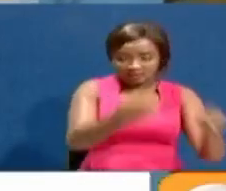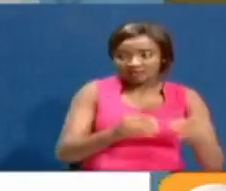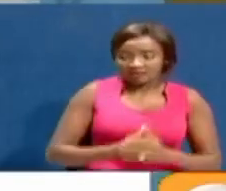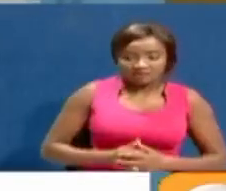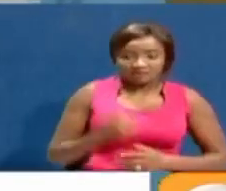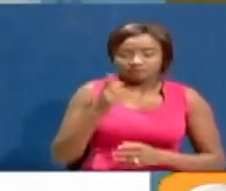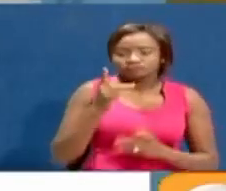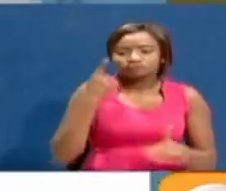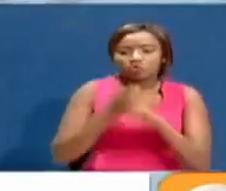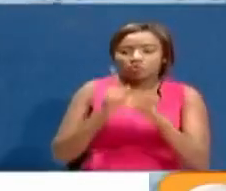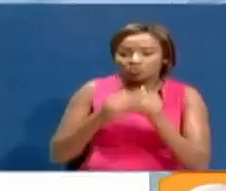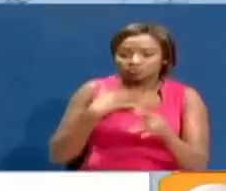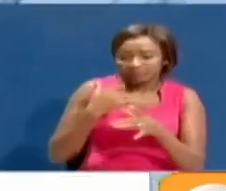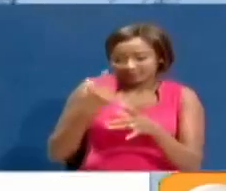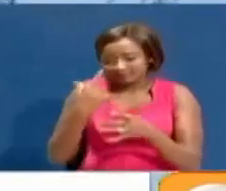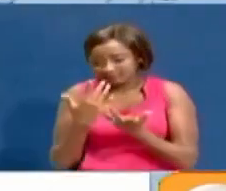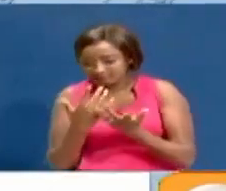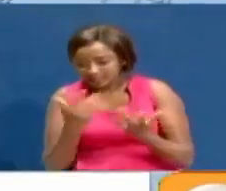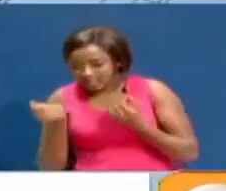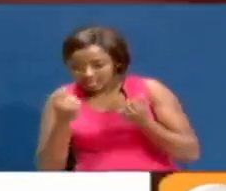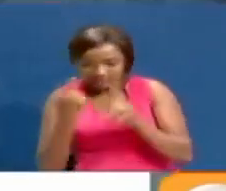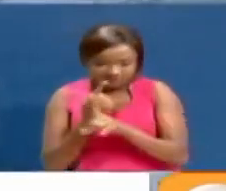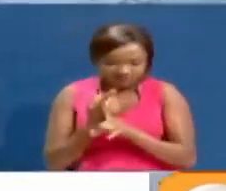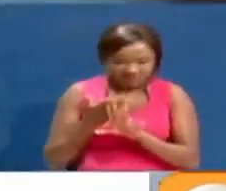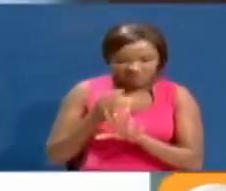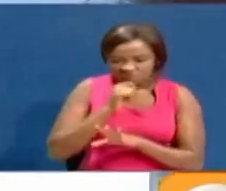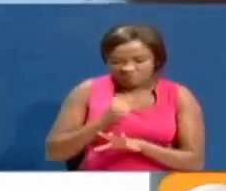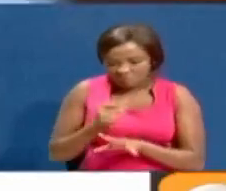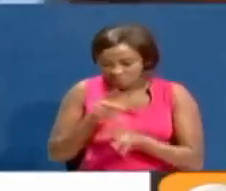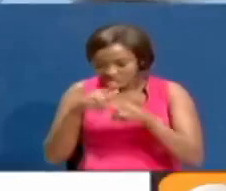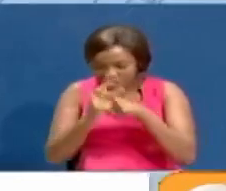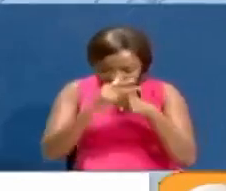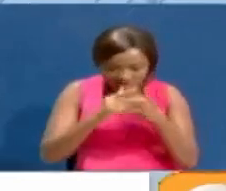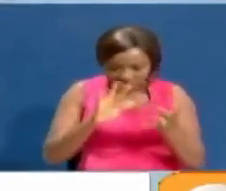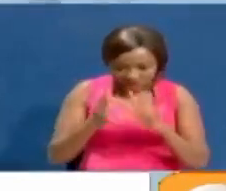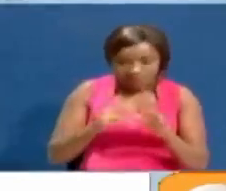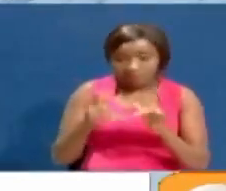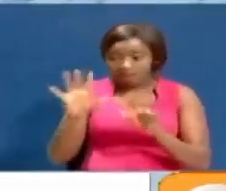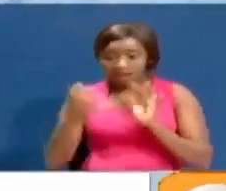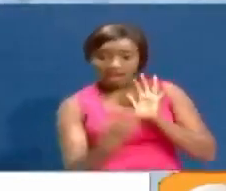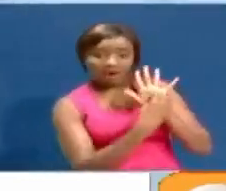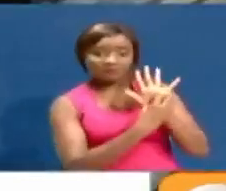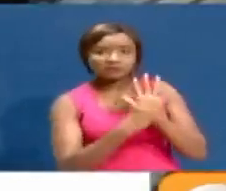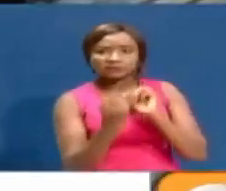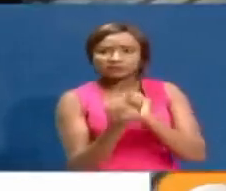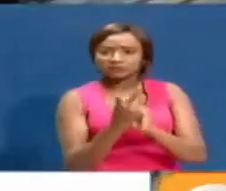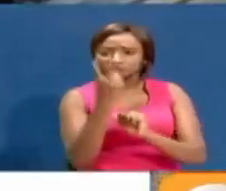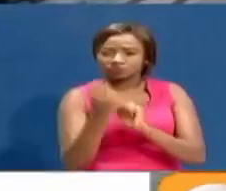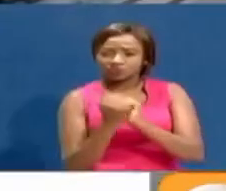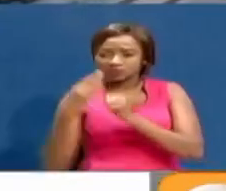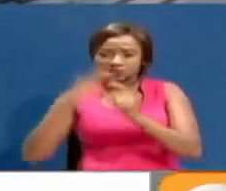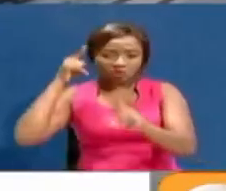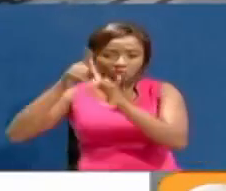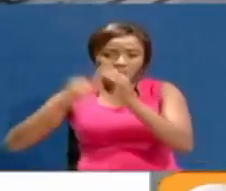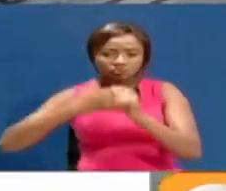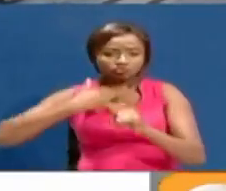tenders for inspection of general goods and used motor vehicles, which the agency advertised in December 2019 to bring in